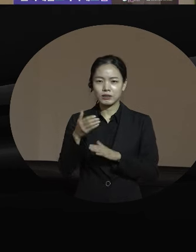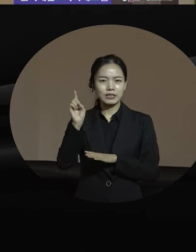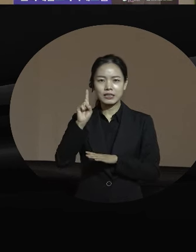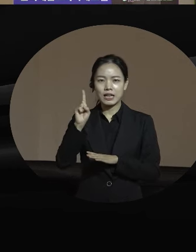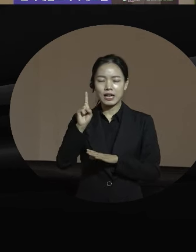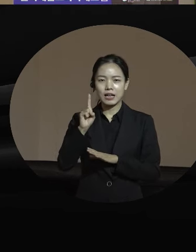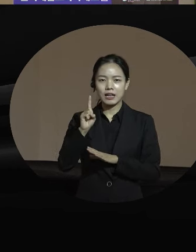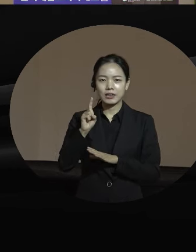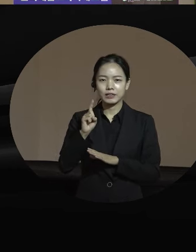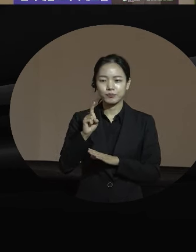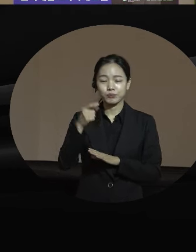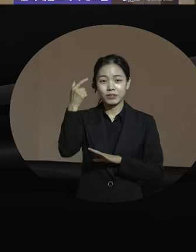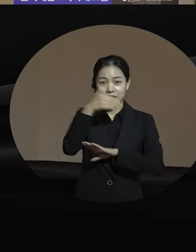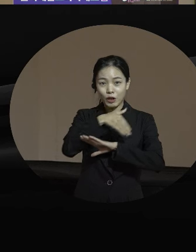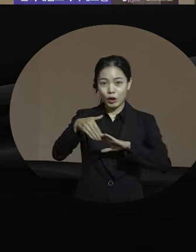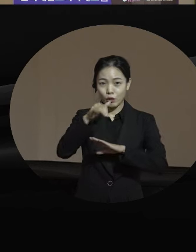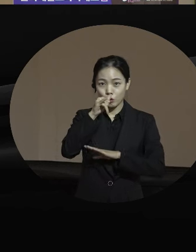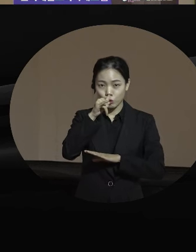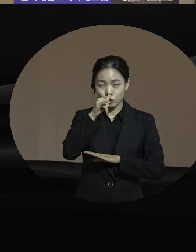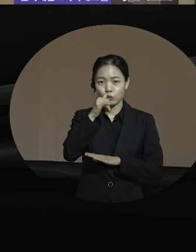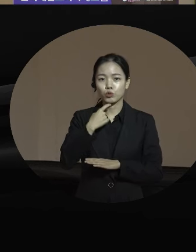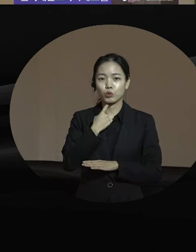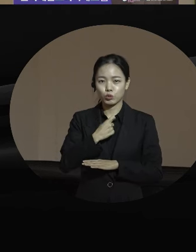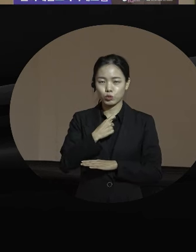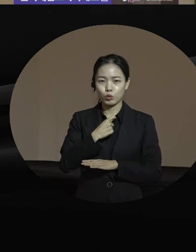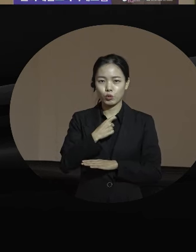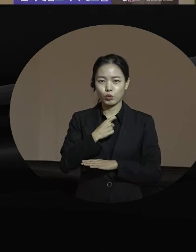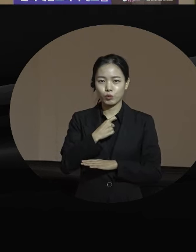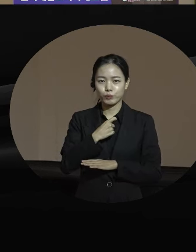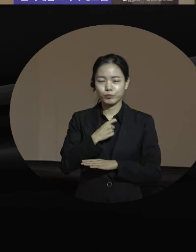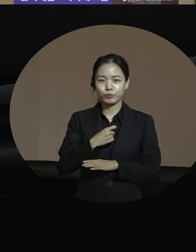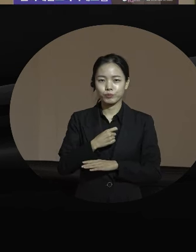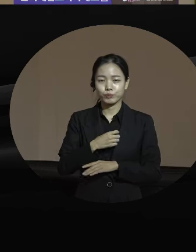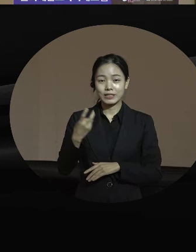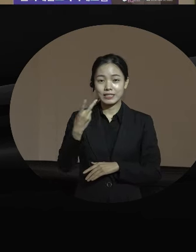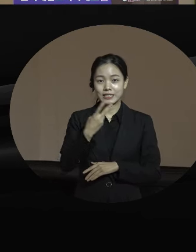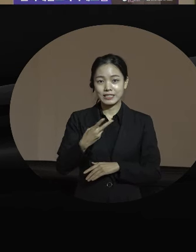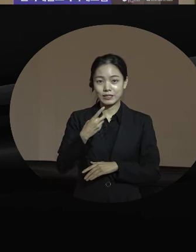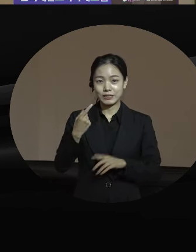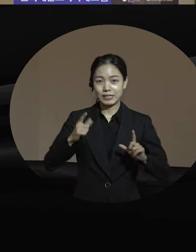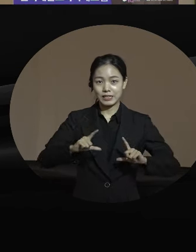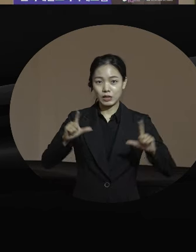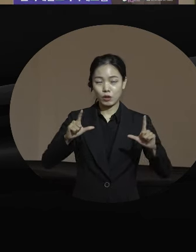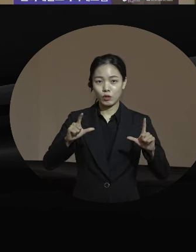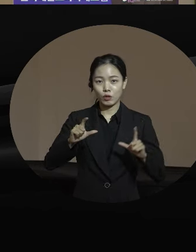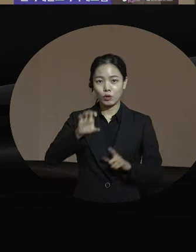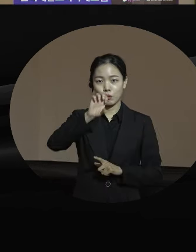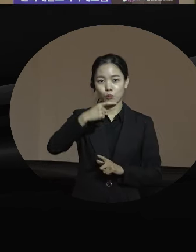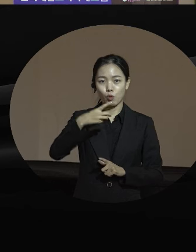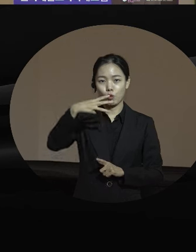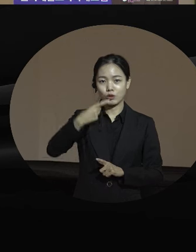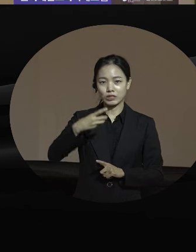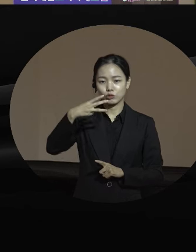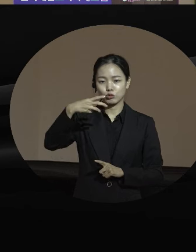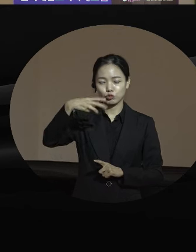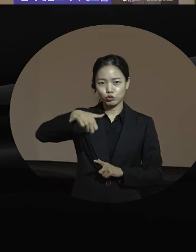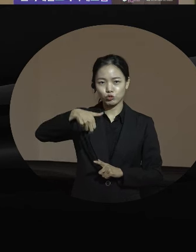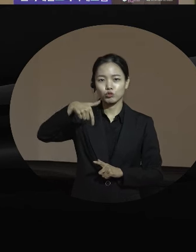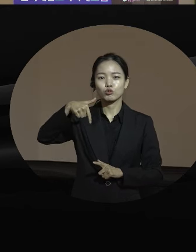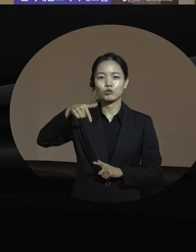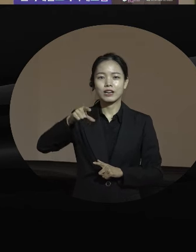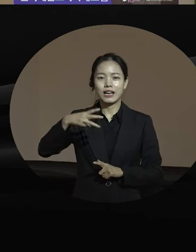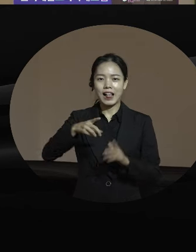in Portugal 2006. This year, February 2024, UNESCO convened the Third World